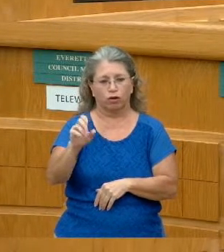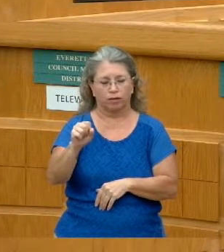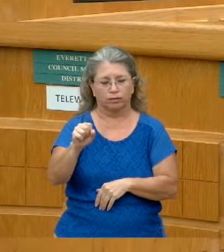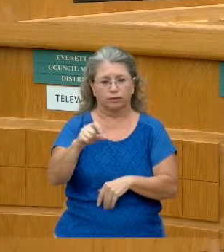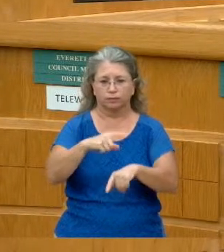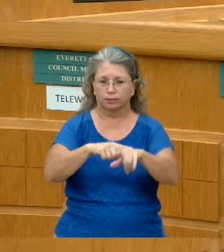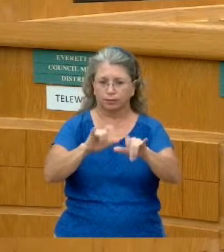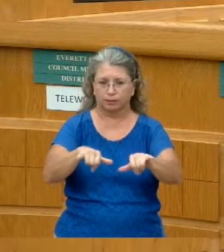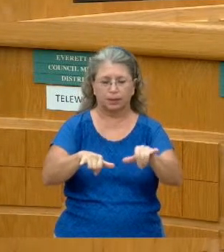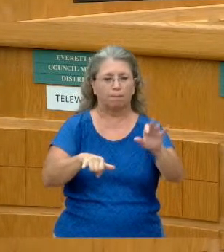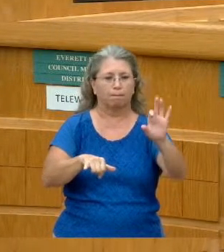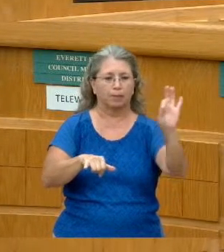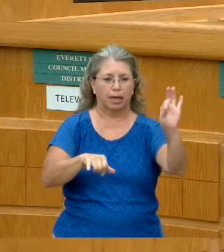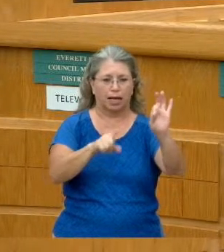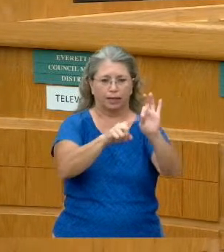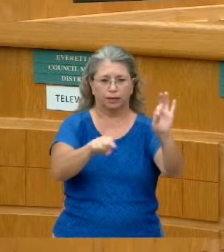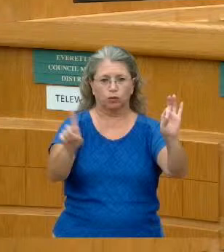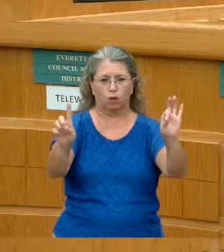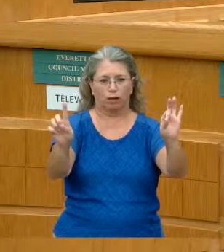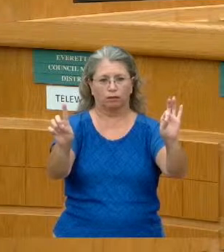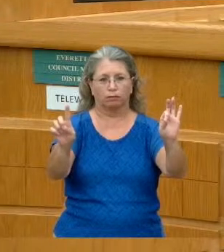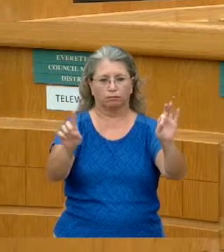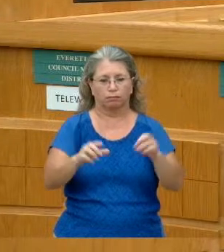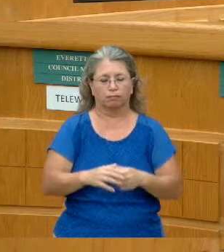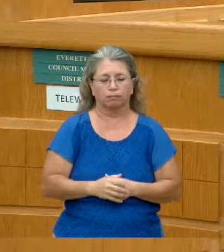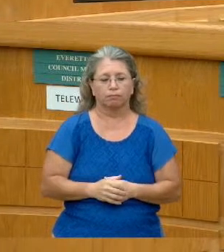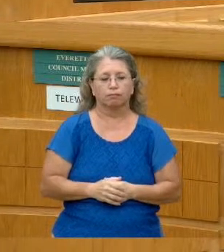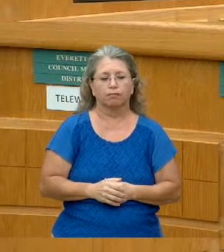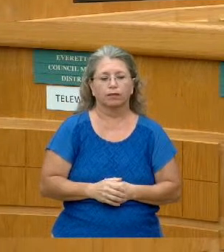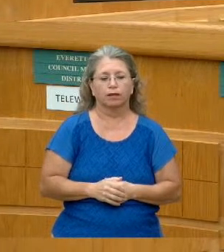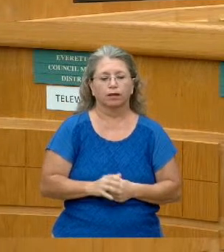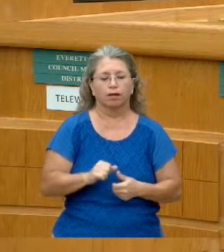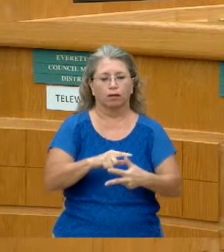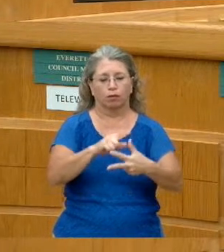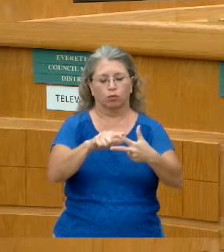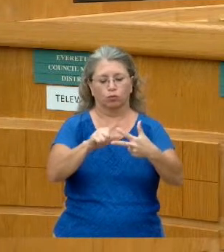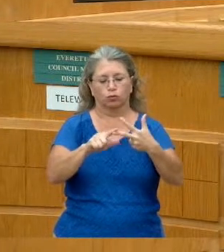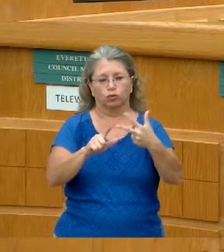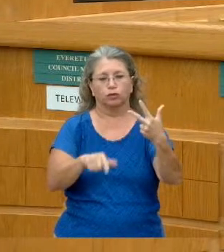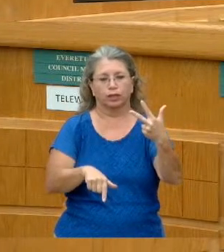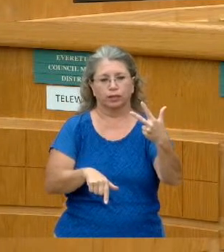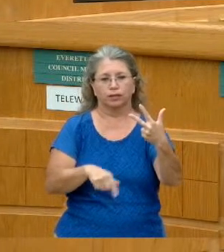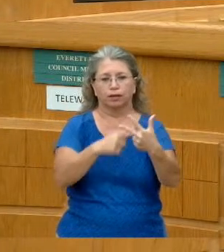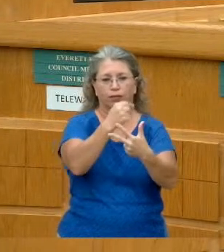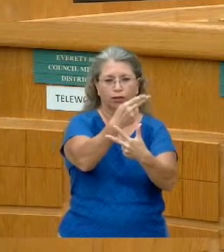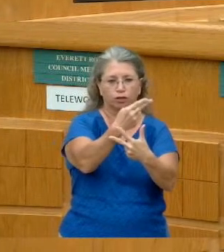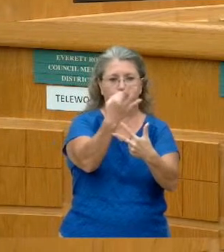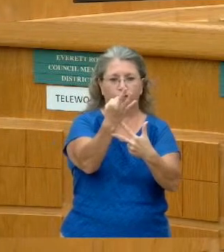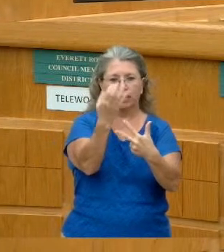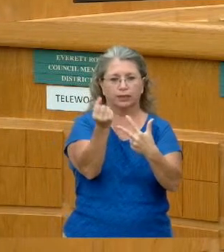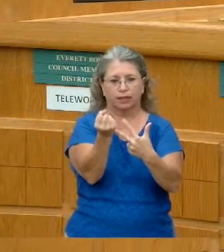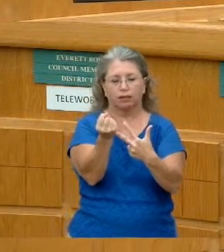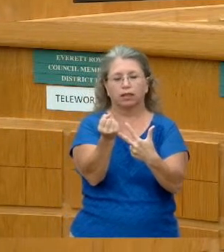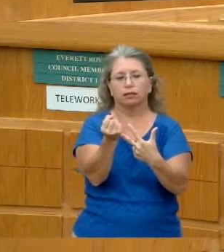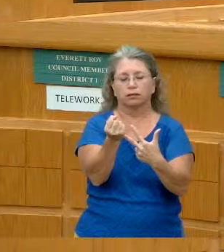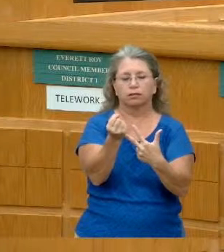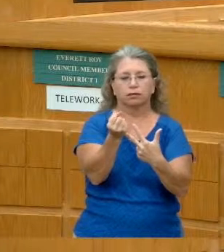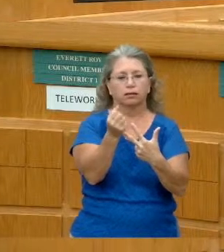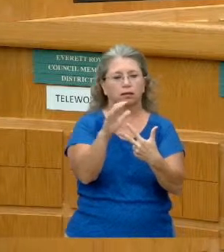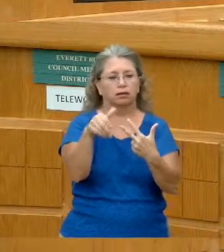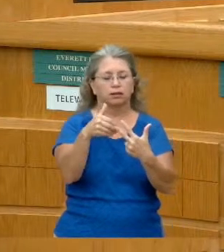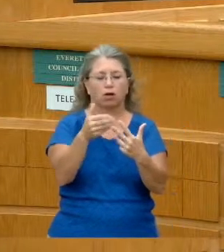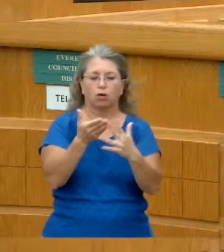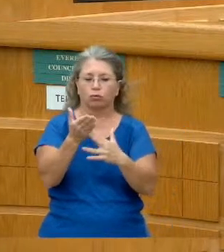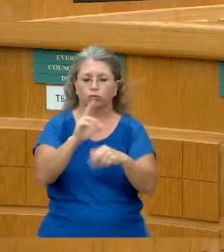1. That's on Saturday, July 11. So those 3 testing events are all being done by the National Guard. They